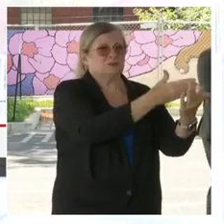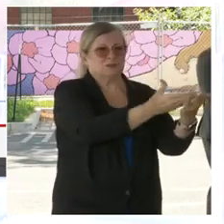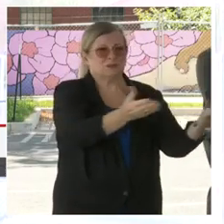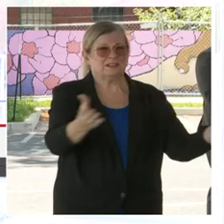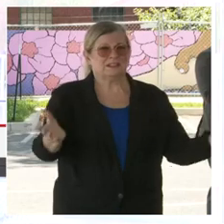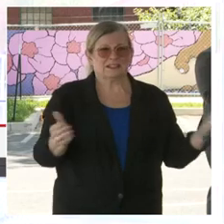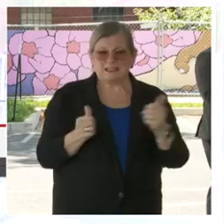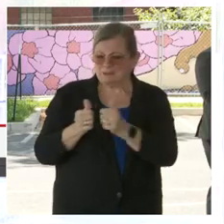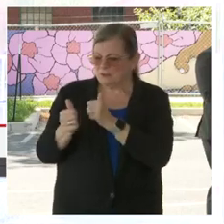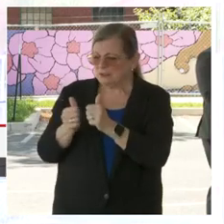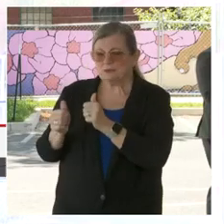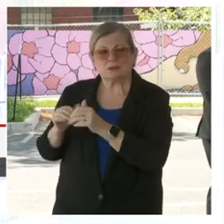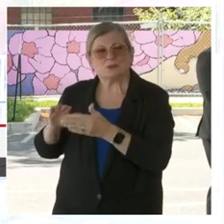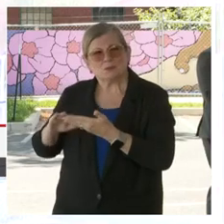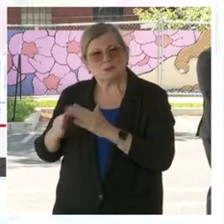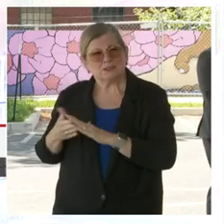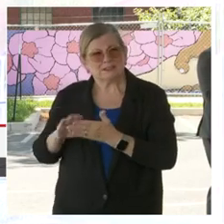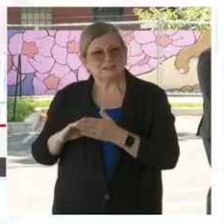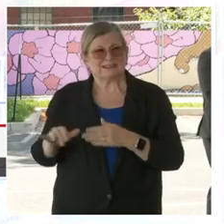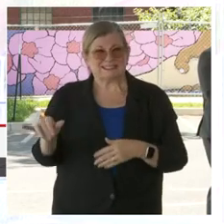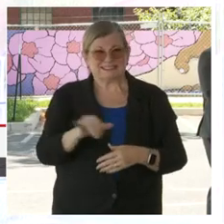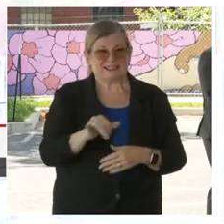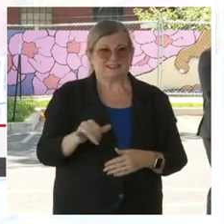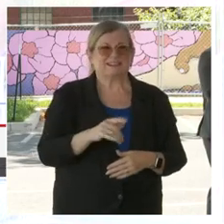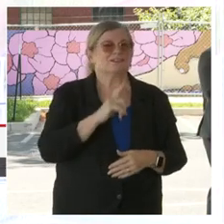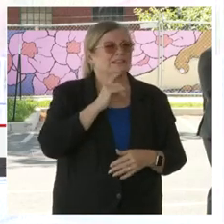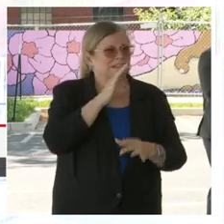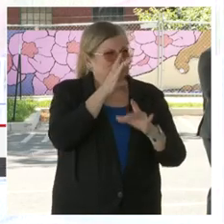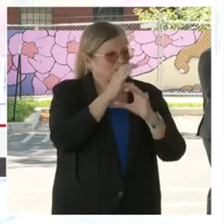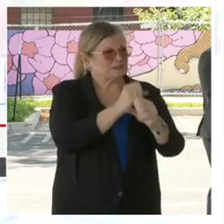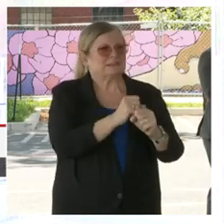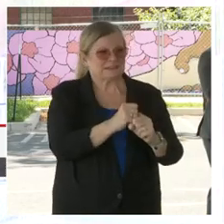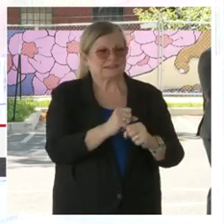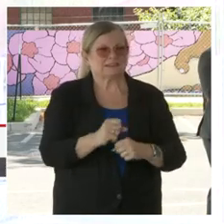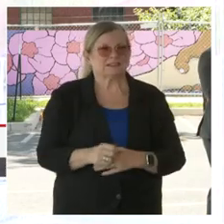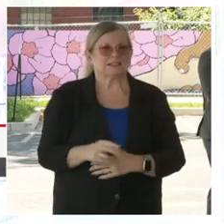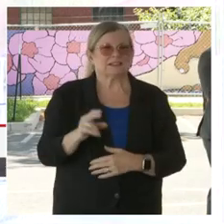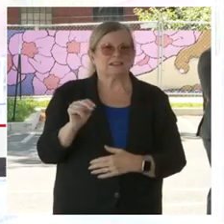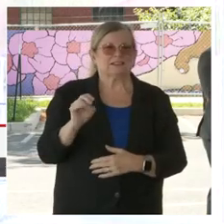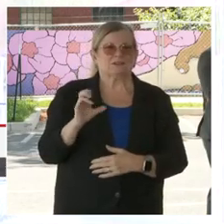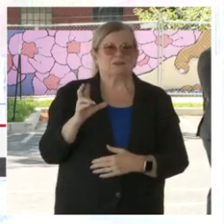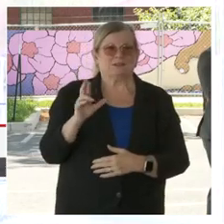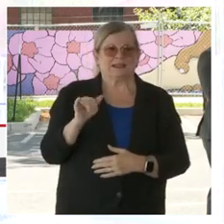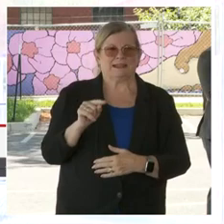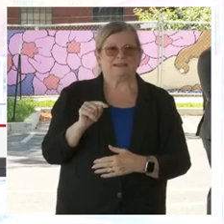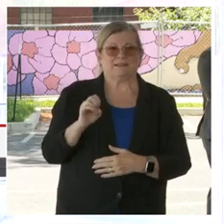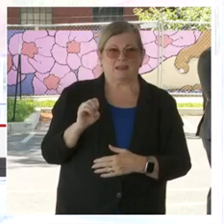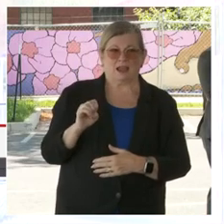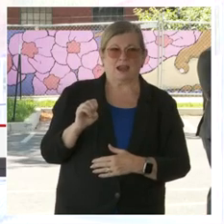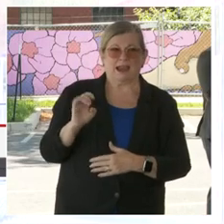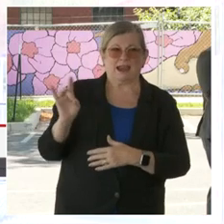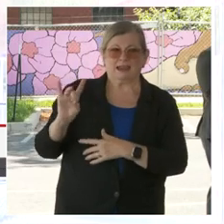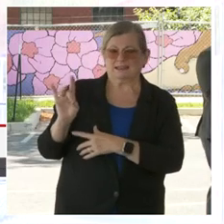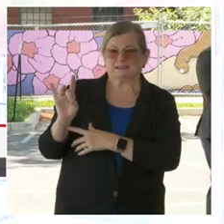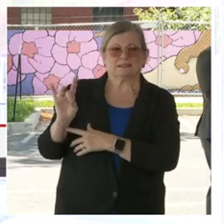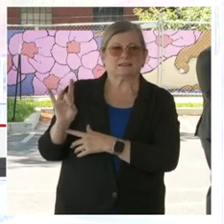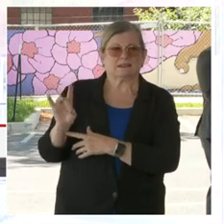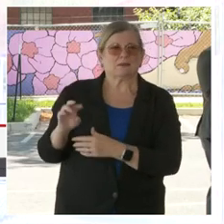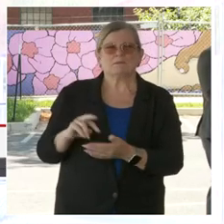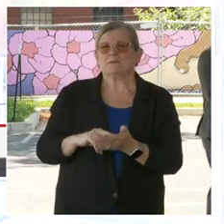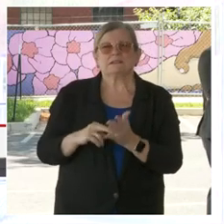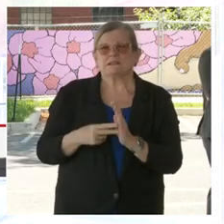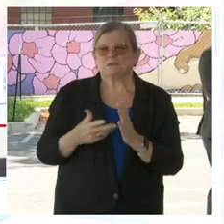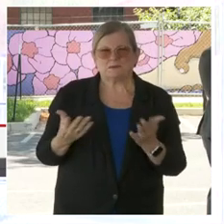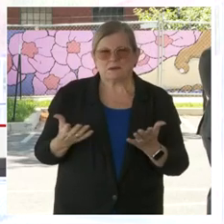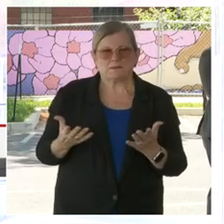succeeding interest. So what is Incubate the 8? Incubate the 8 is a part of a brain trust that we open